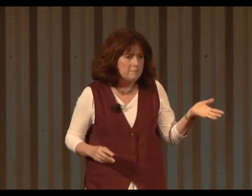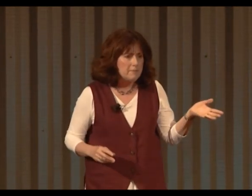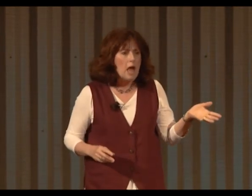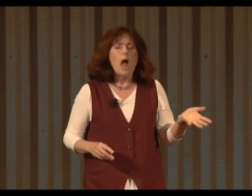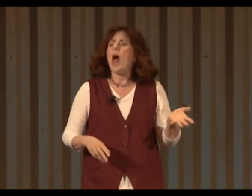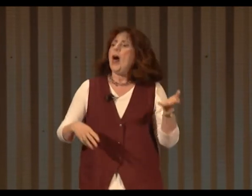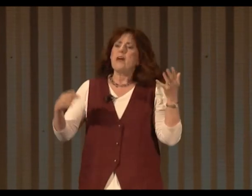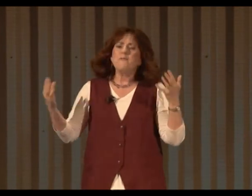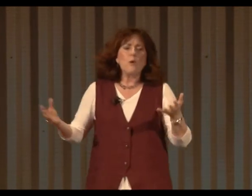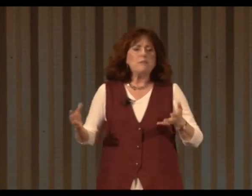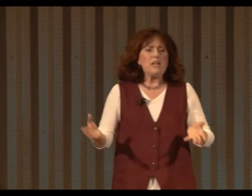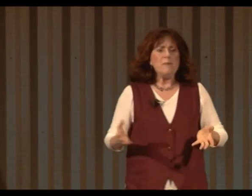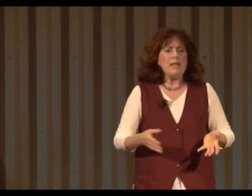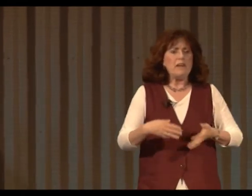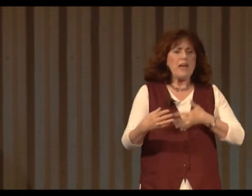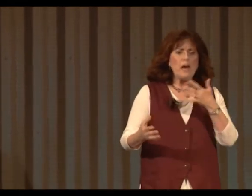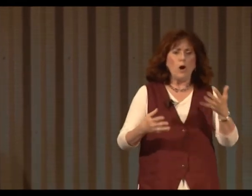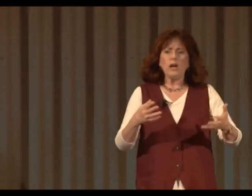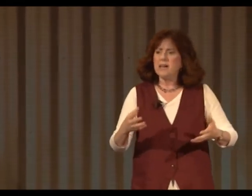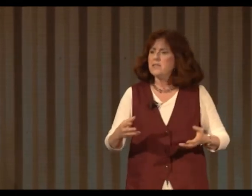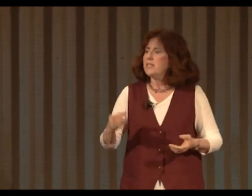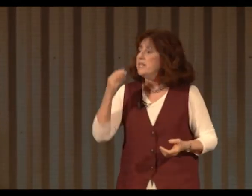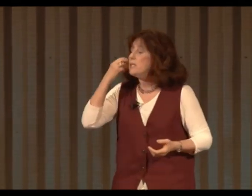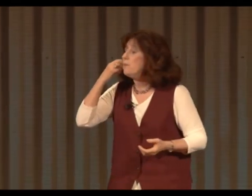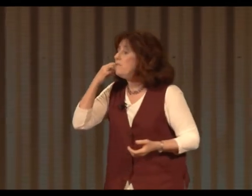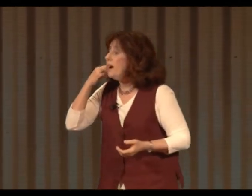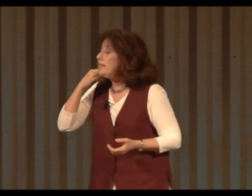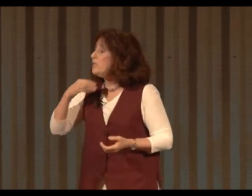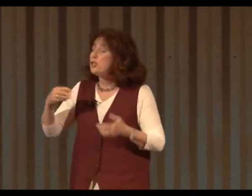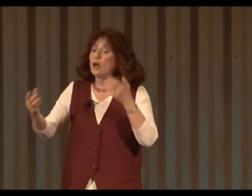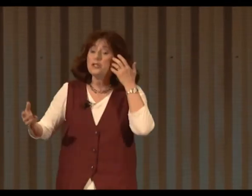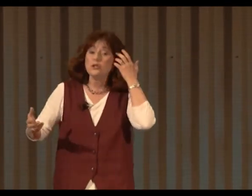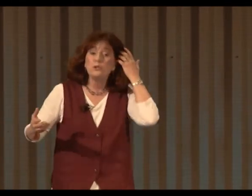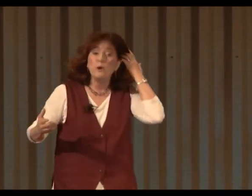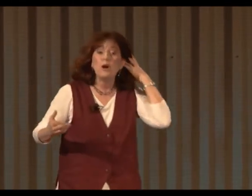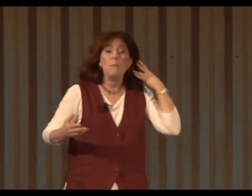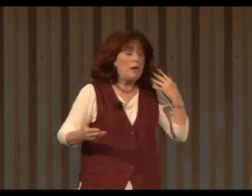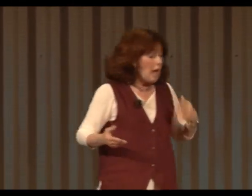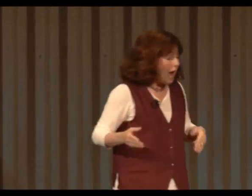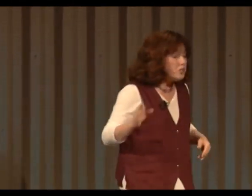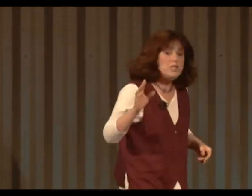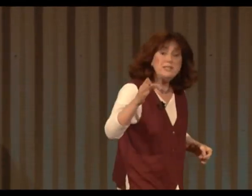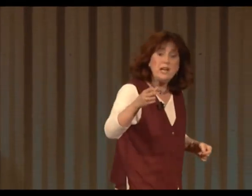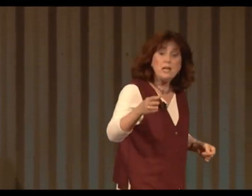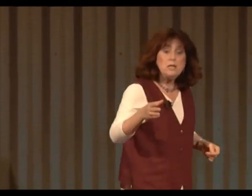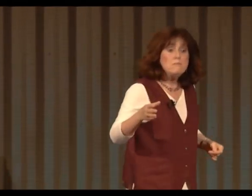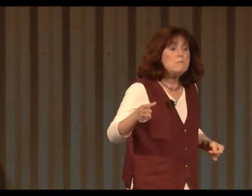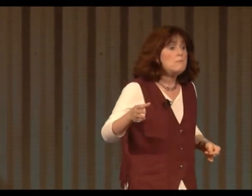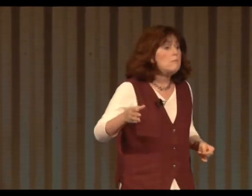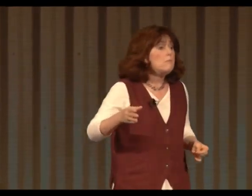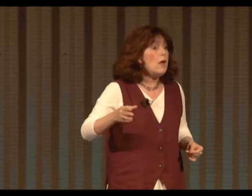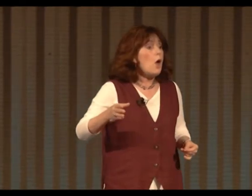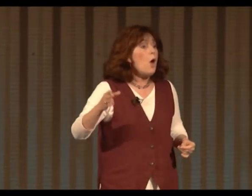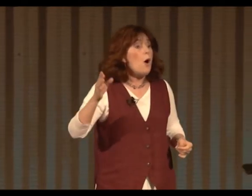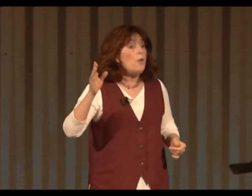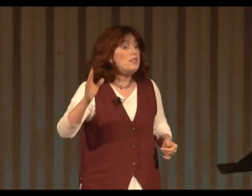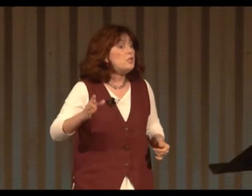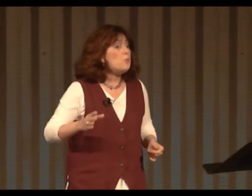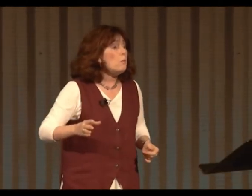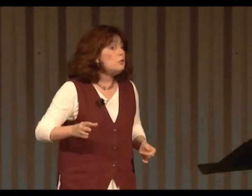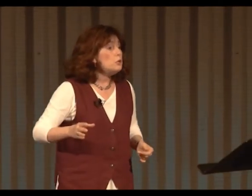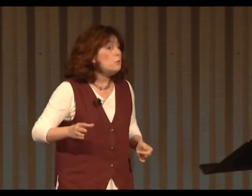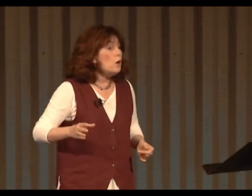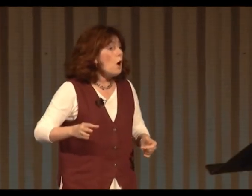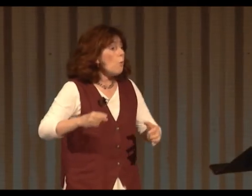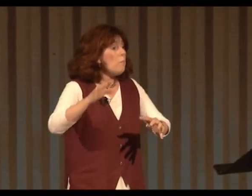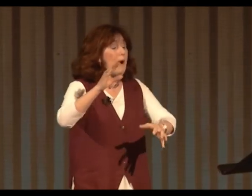committee. They formed a committee, and they had all kinds of ideas, but finally Skotsl spoke up, and she said, "This is